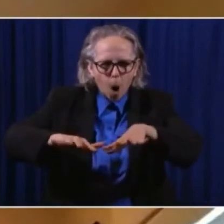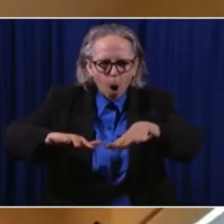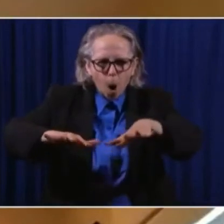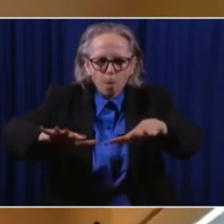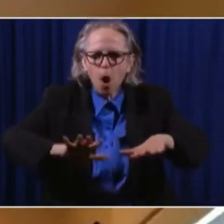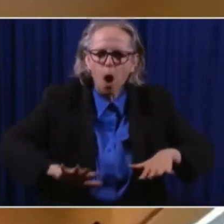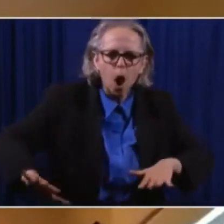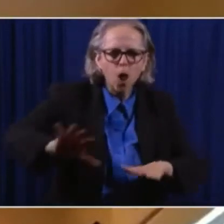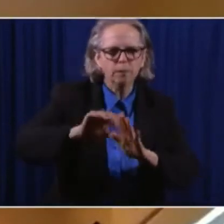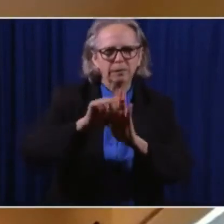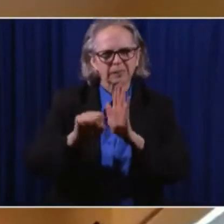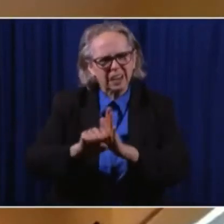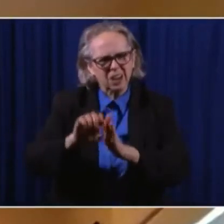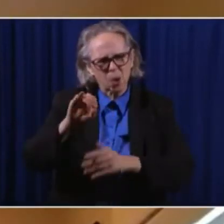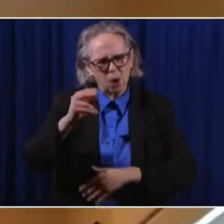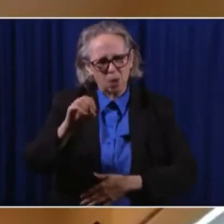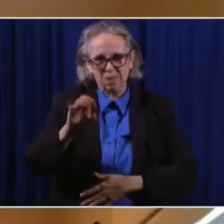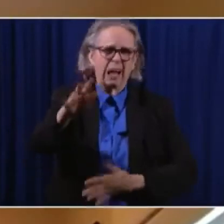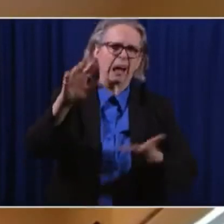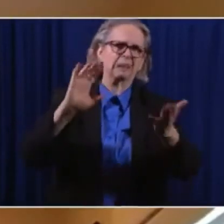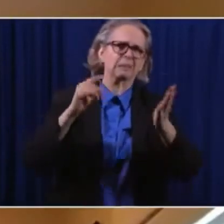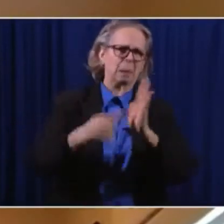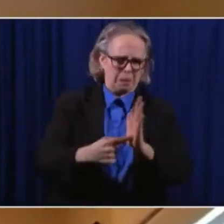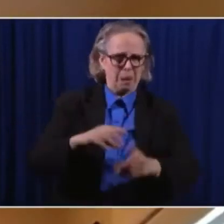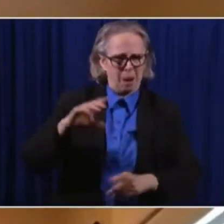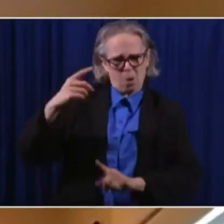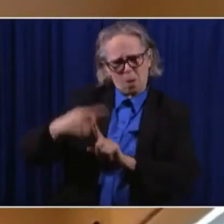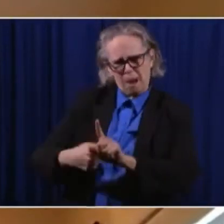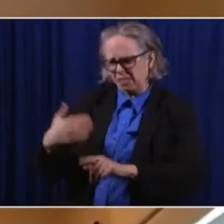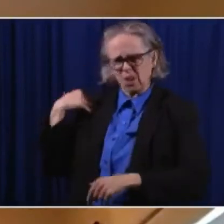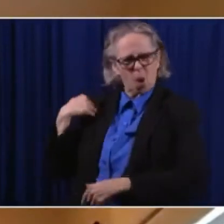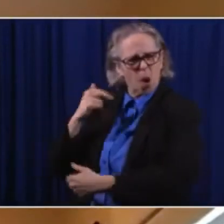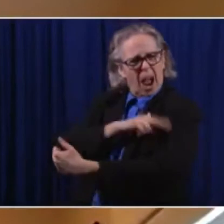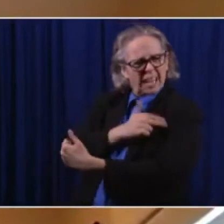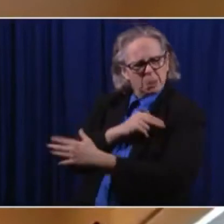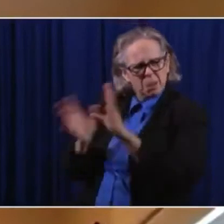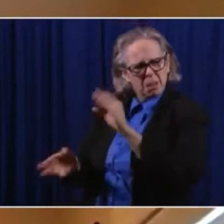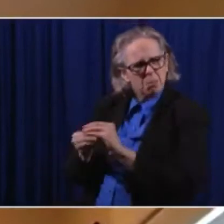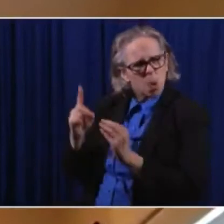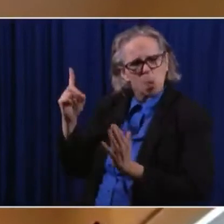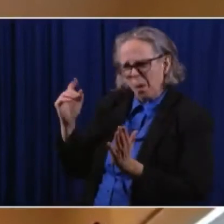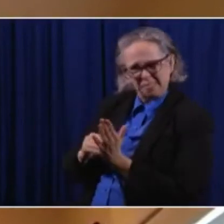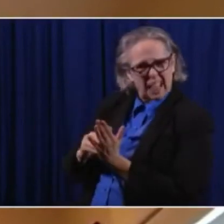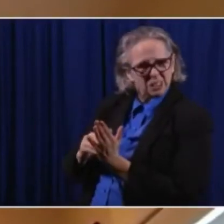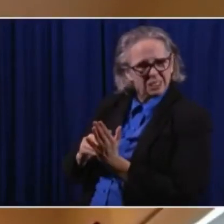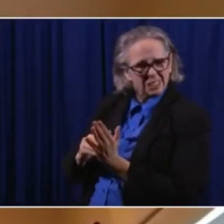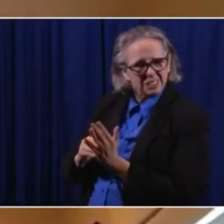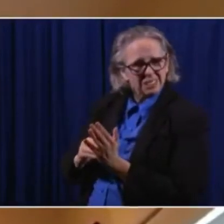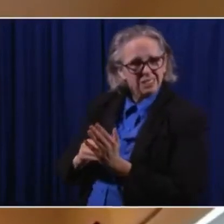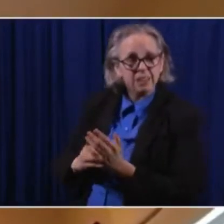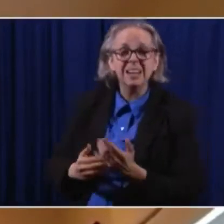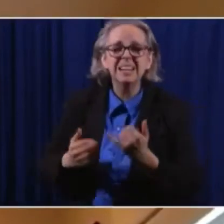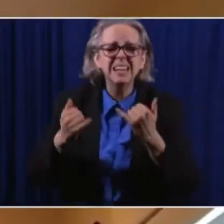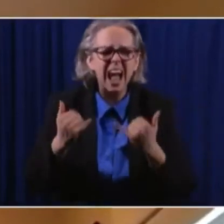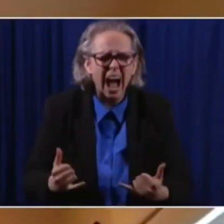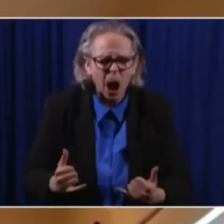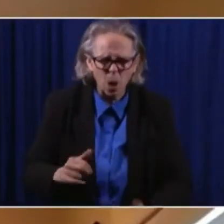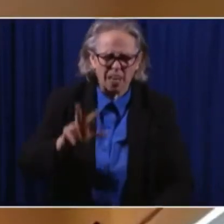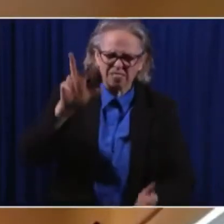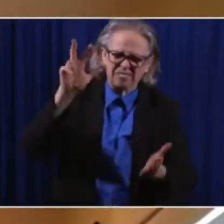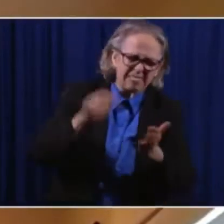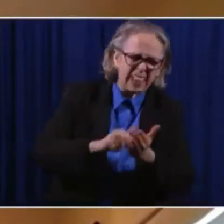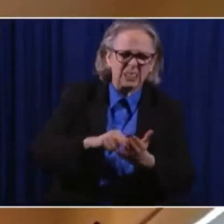had 1,000 people in the hospital at any given time. Today, that number is more than 3,600, and